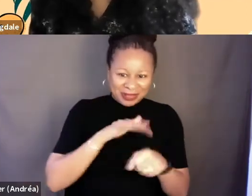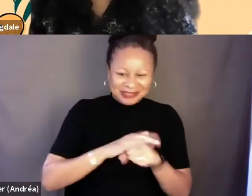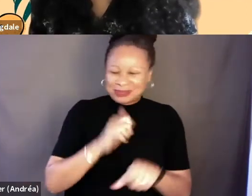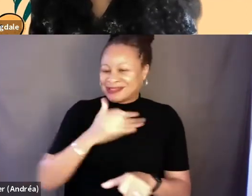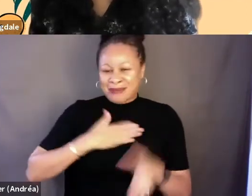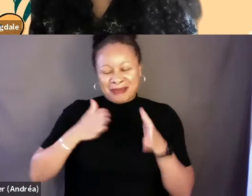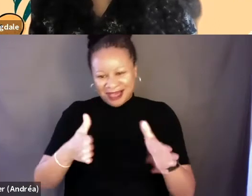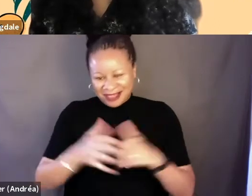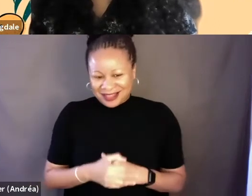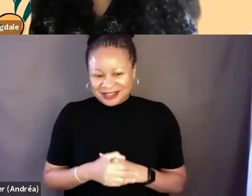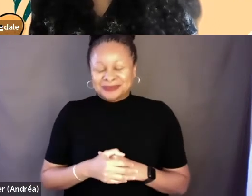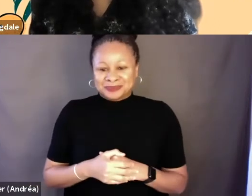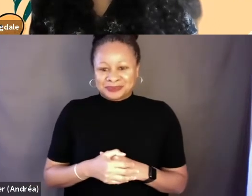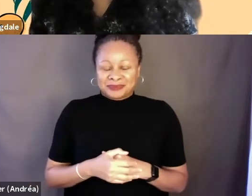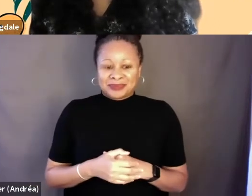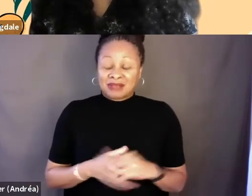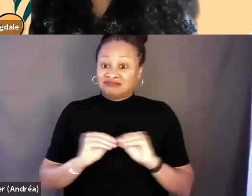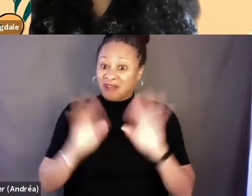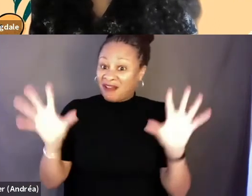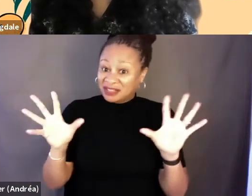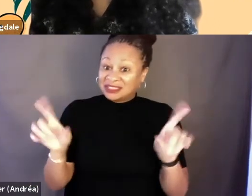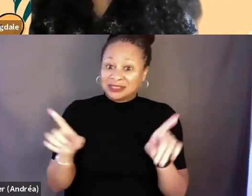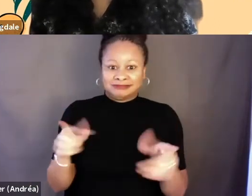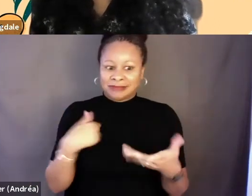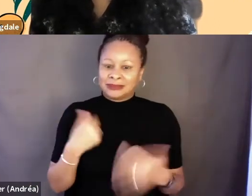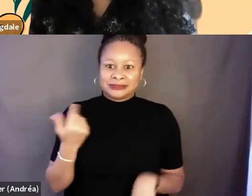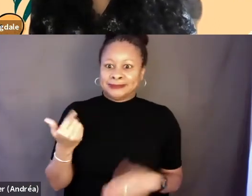path. And obviously being green,